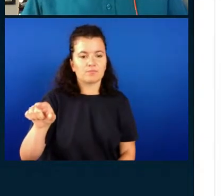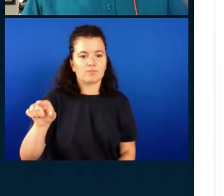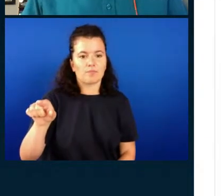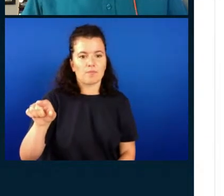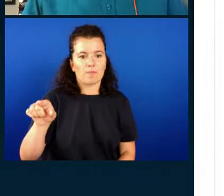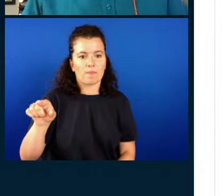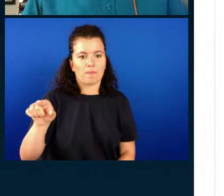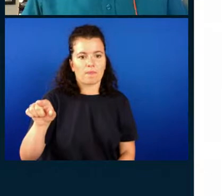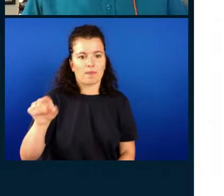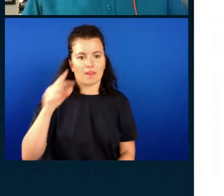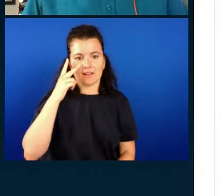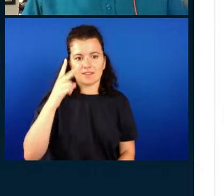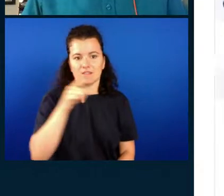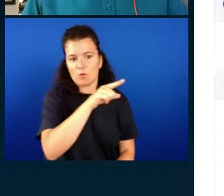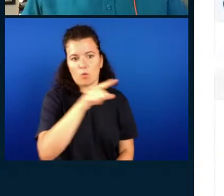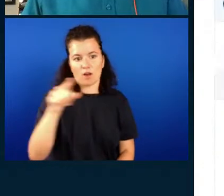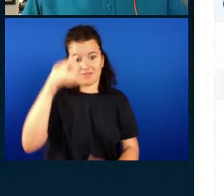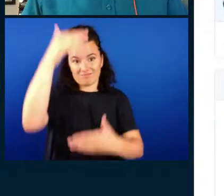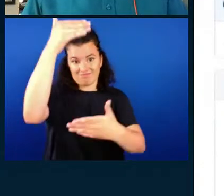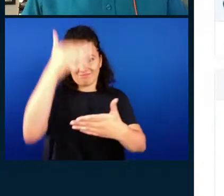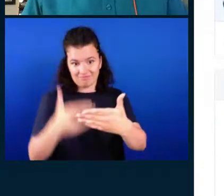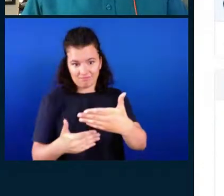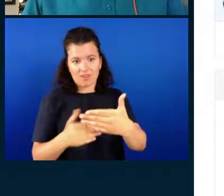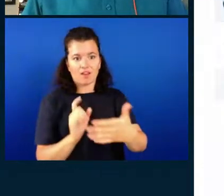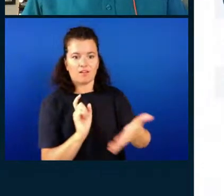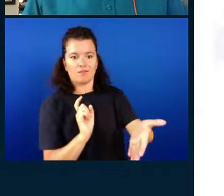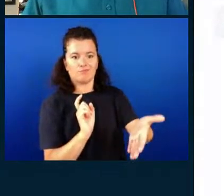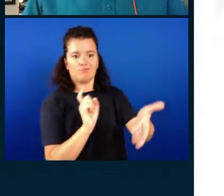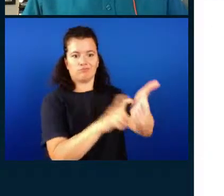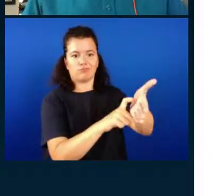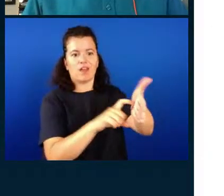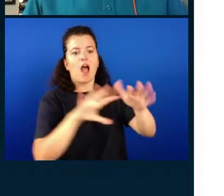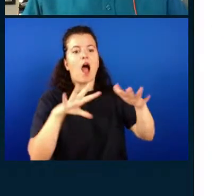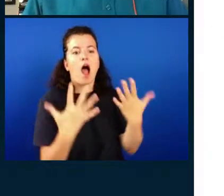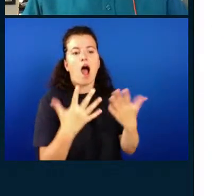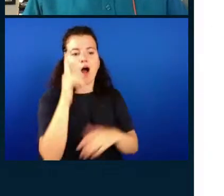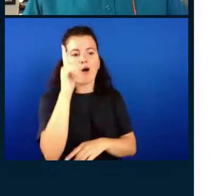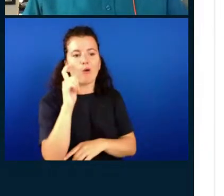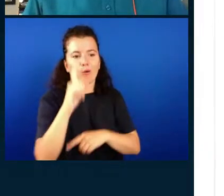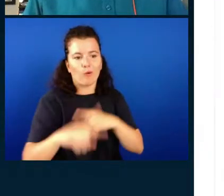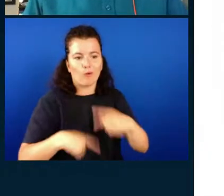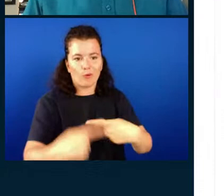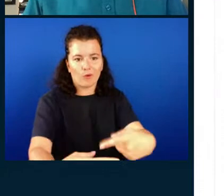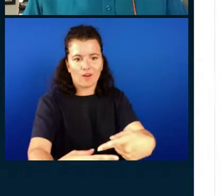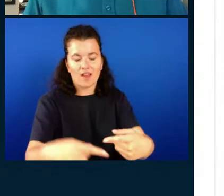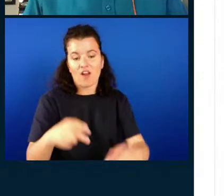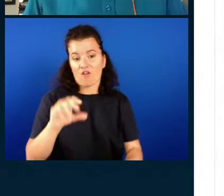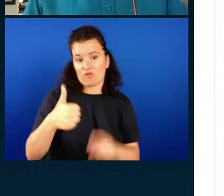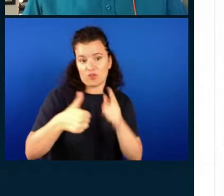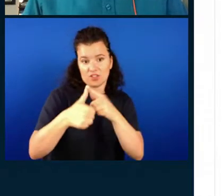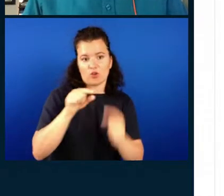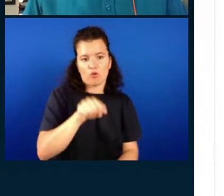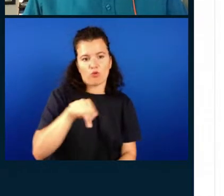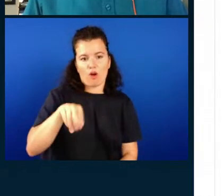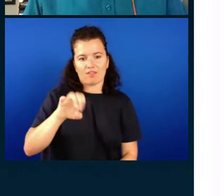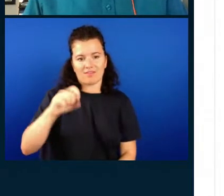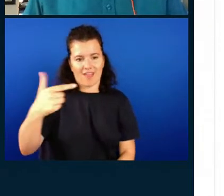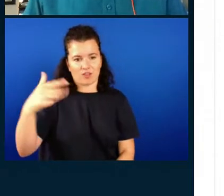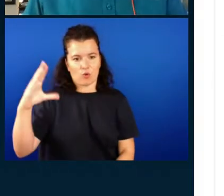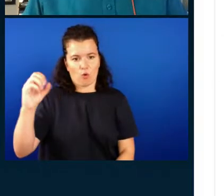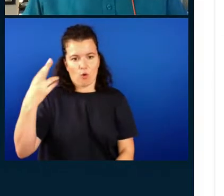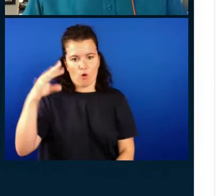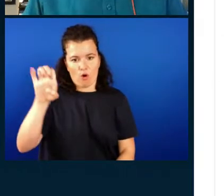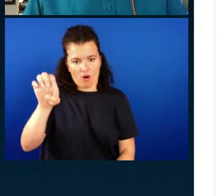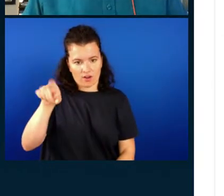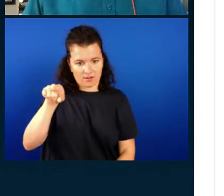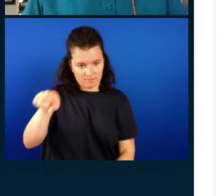documentation is getting started. So step one, install Thai. you need .NET Core. You install Tye as a